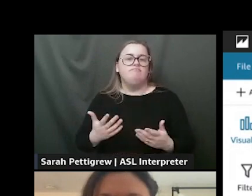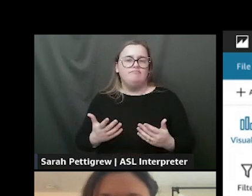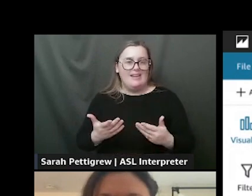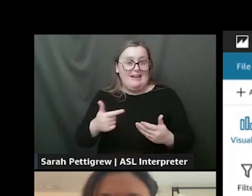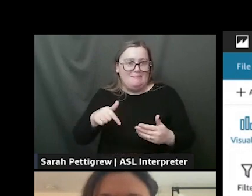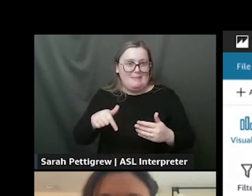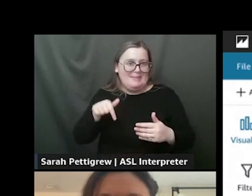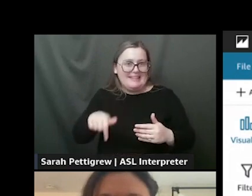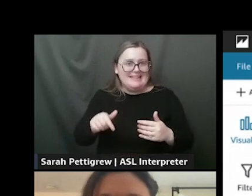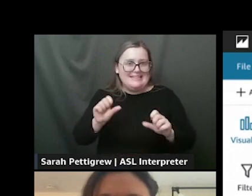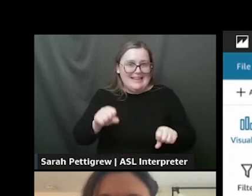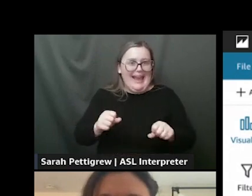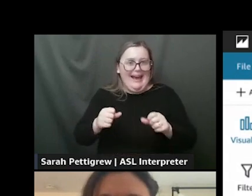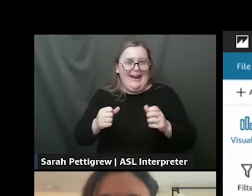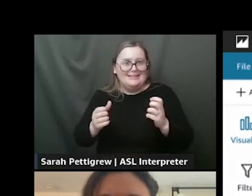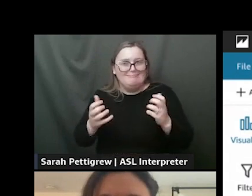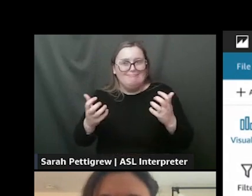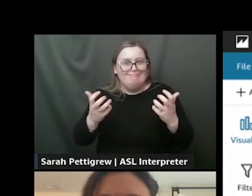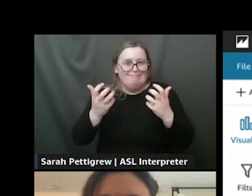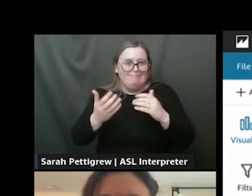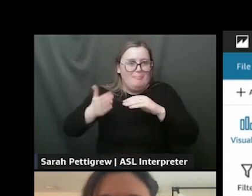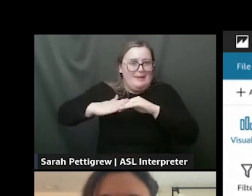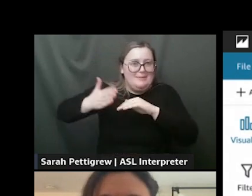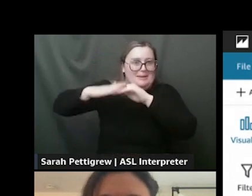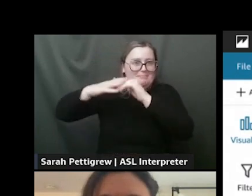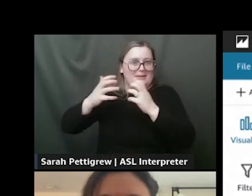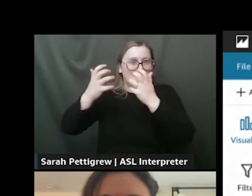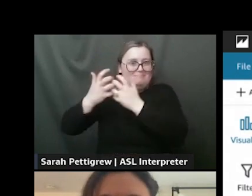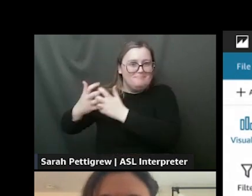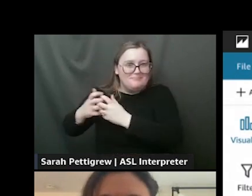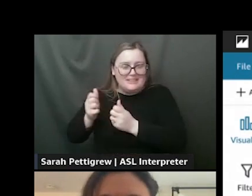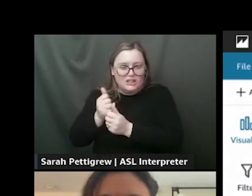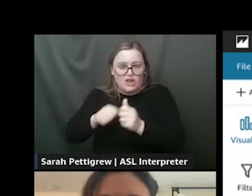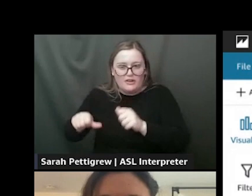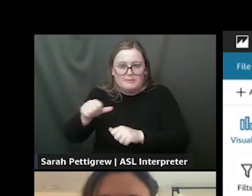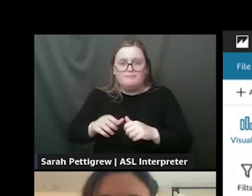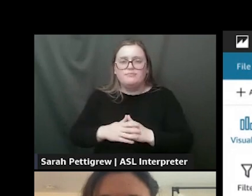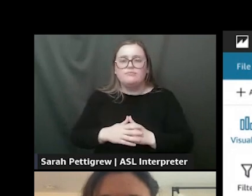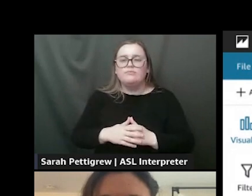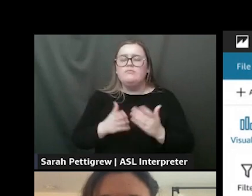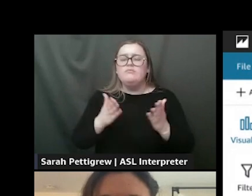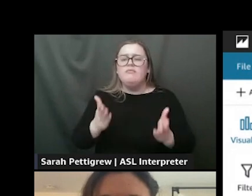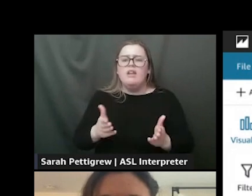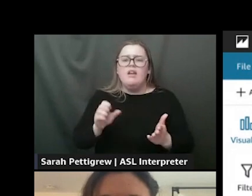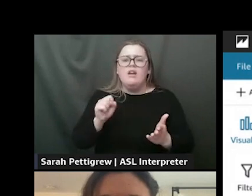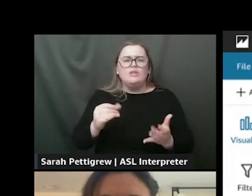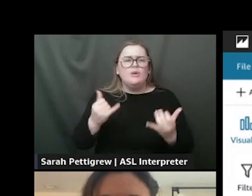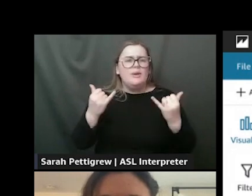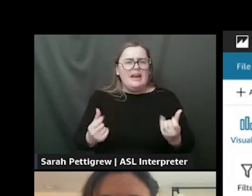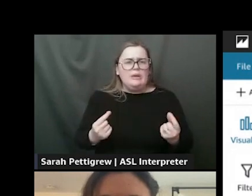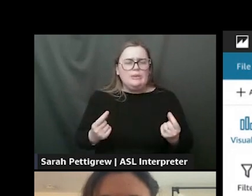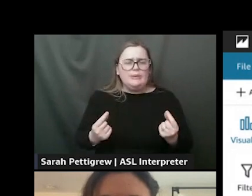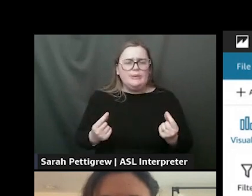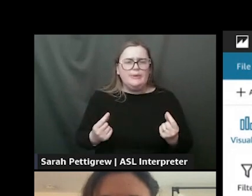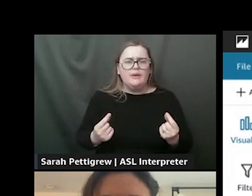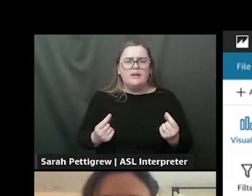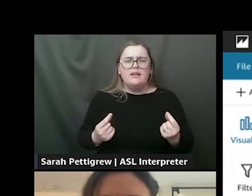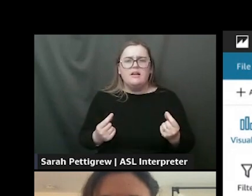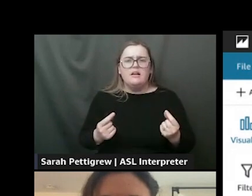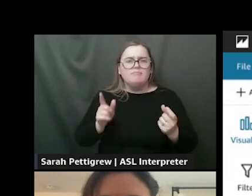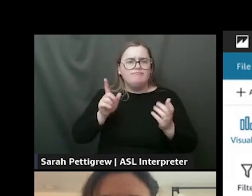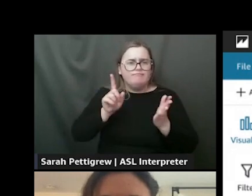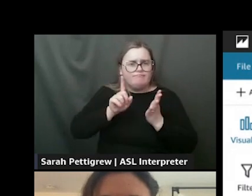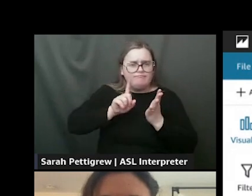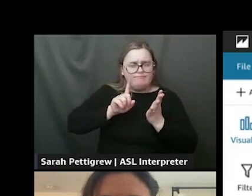it. But I want to show you one more thing. So let's actually look into this